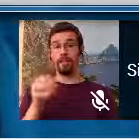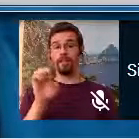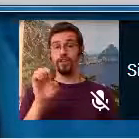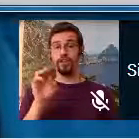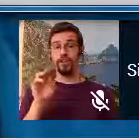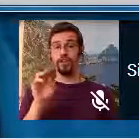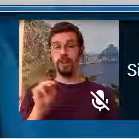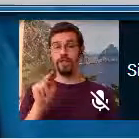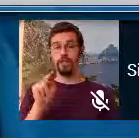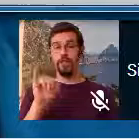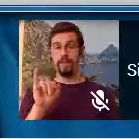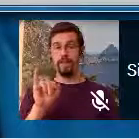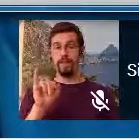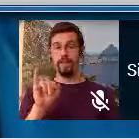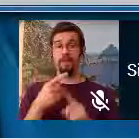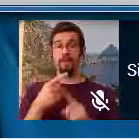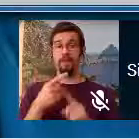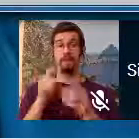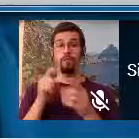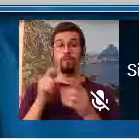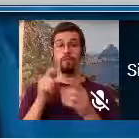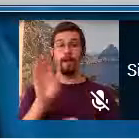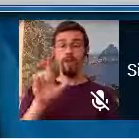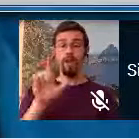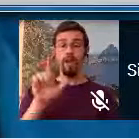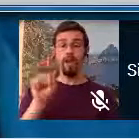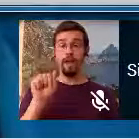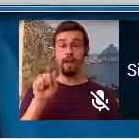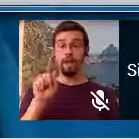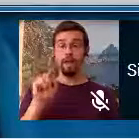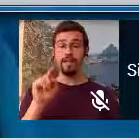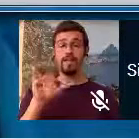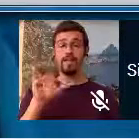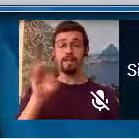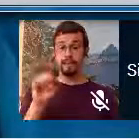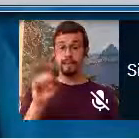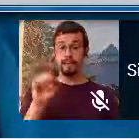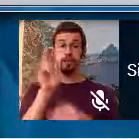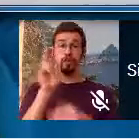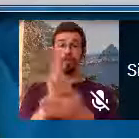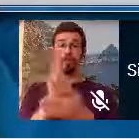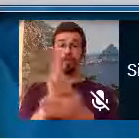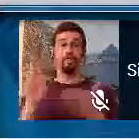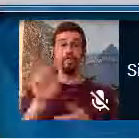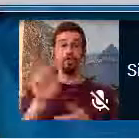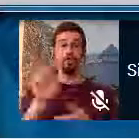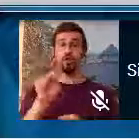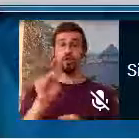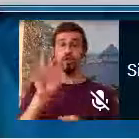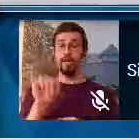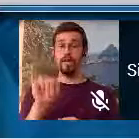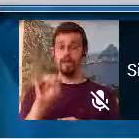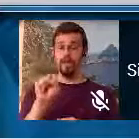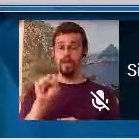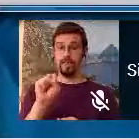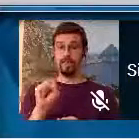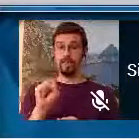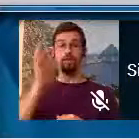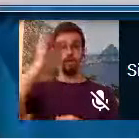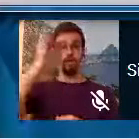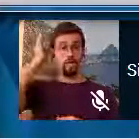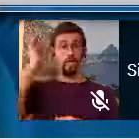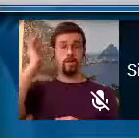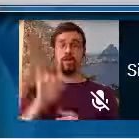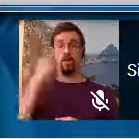LaTICE, University of Tunis in Tunisia. And this is for the International Signwriting